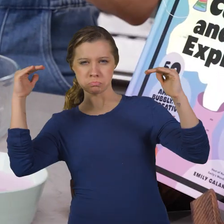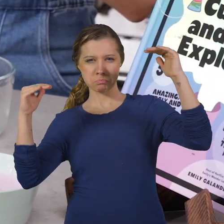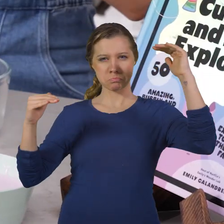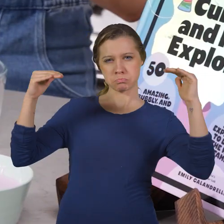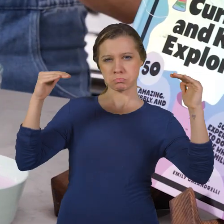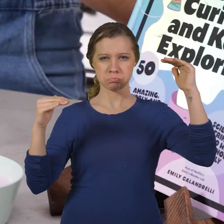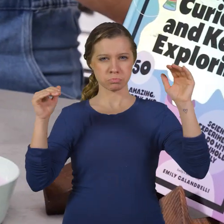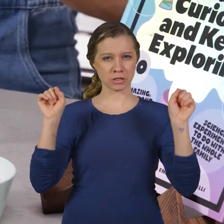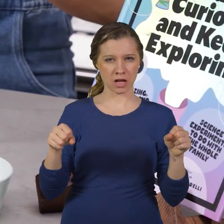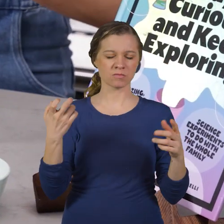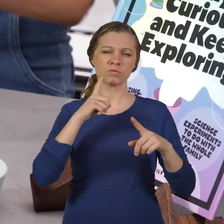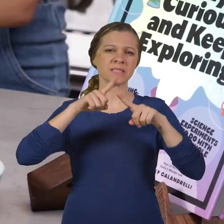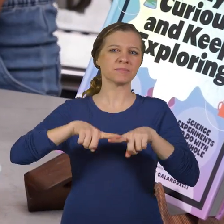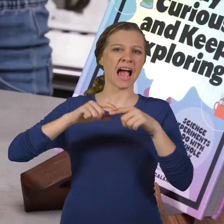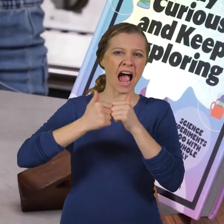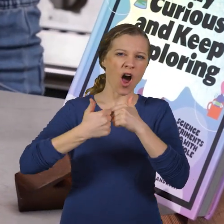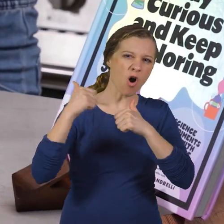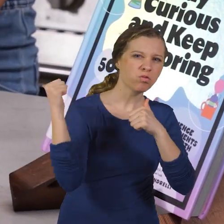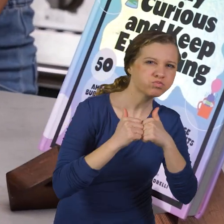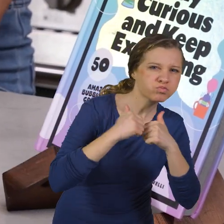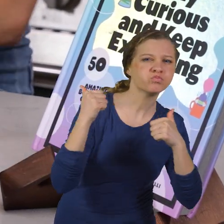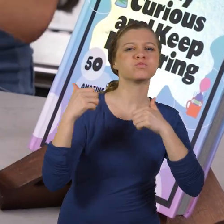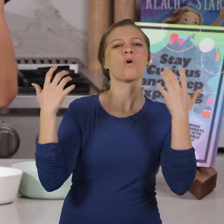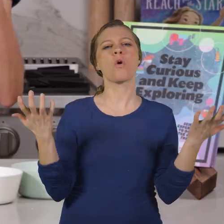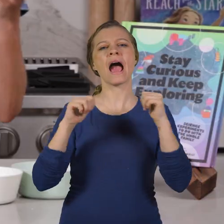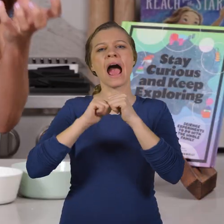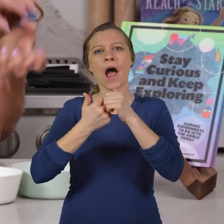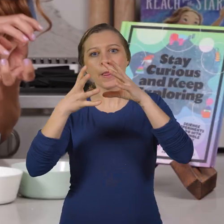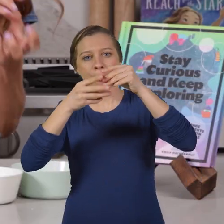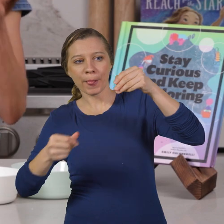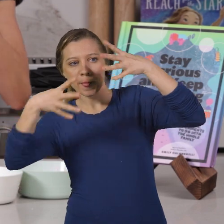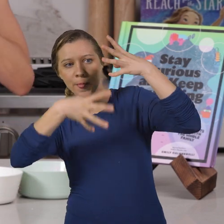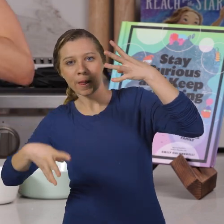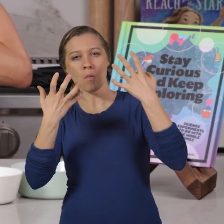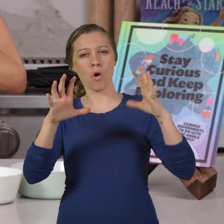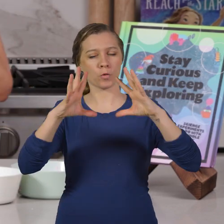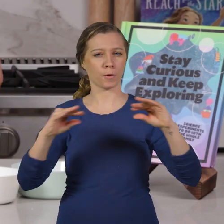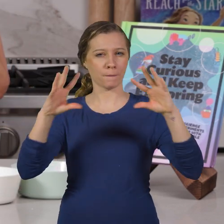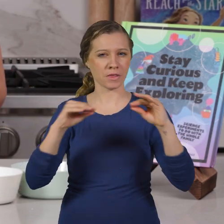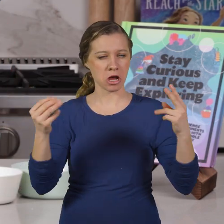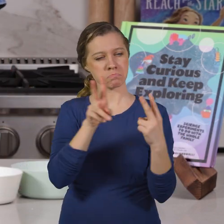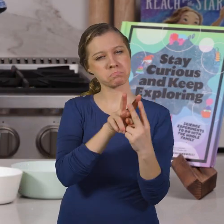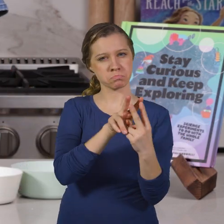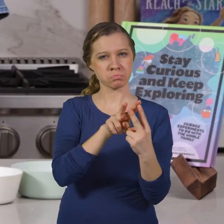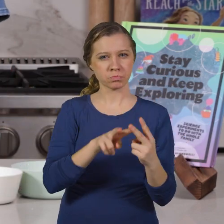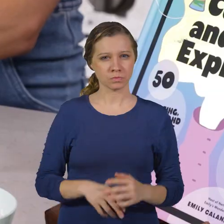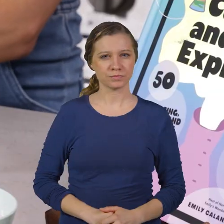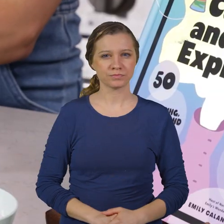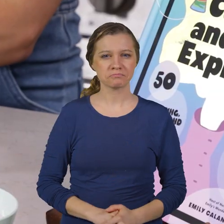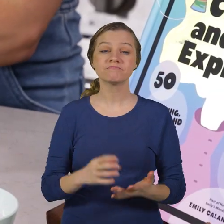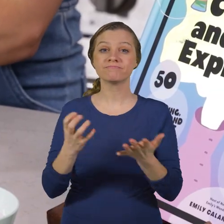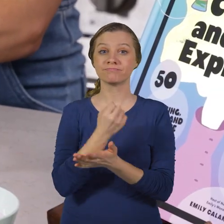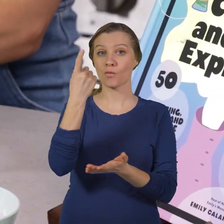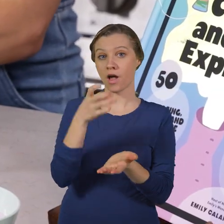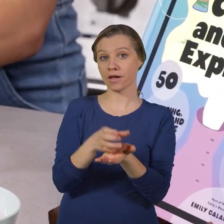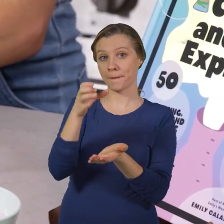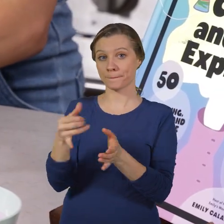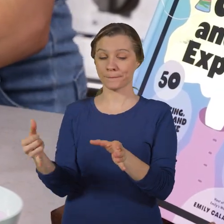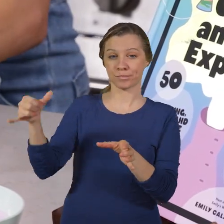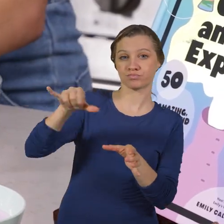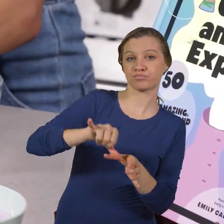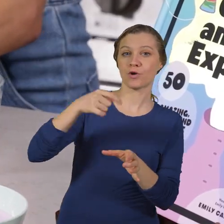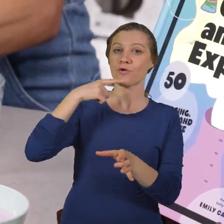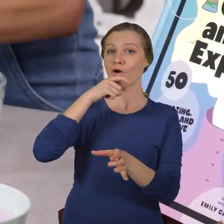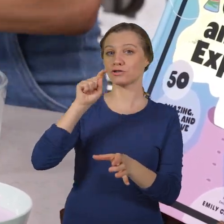can play with the ingredients here because it really depends on how hard or how liquidy you want your Oobleck to be. So let's